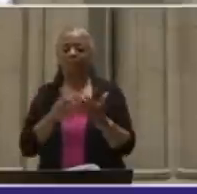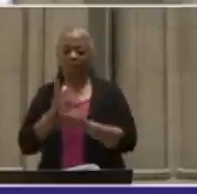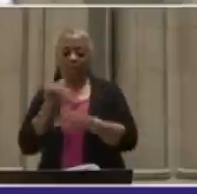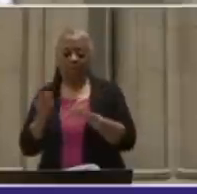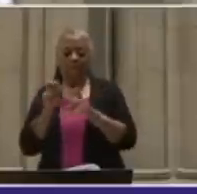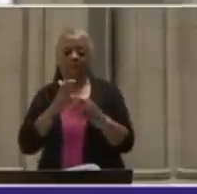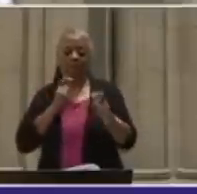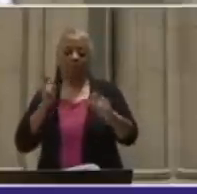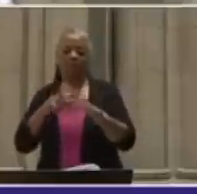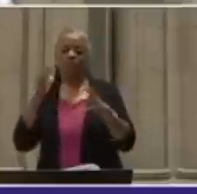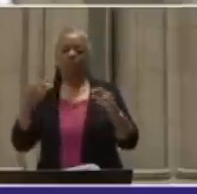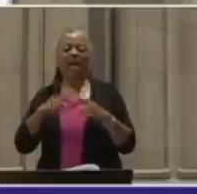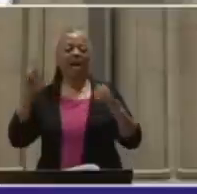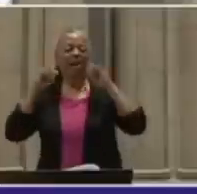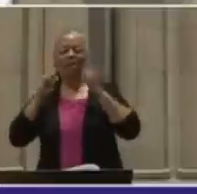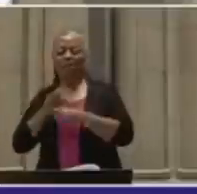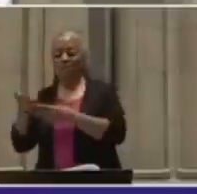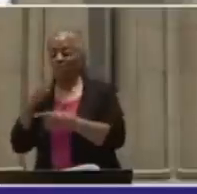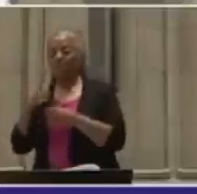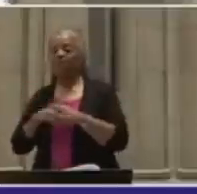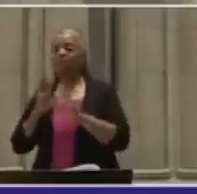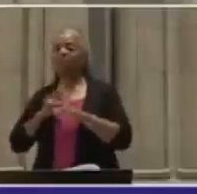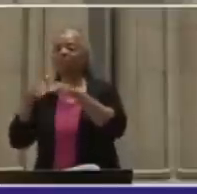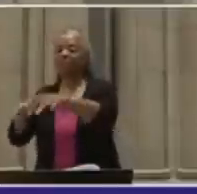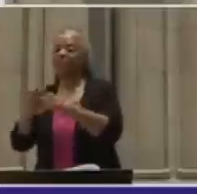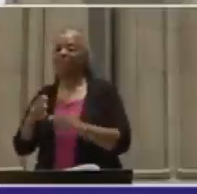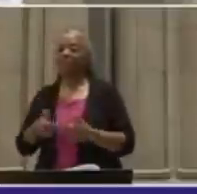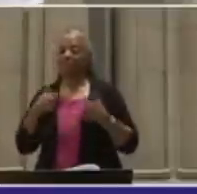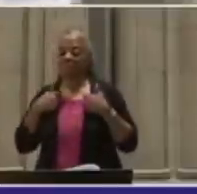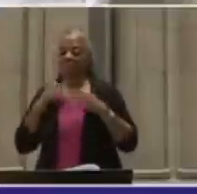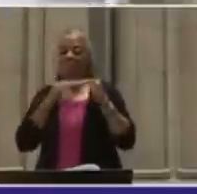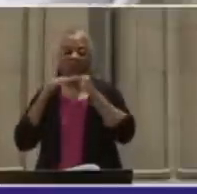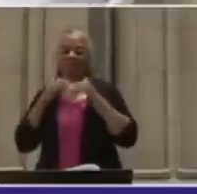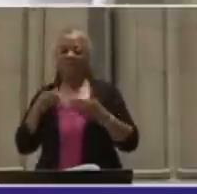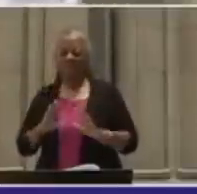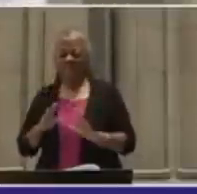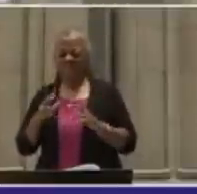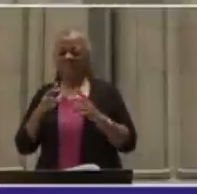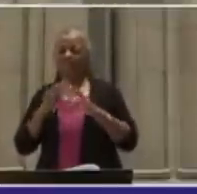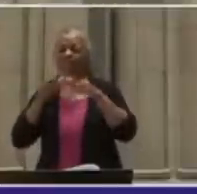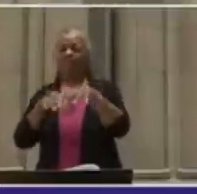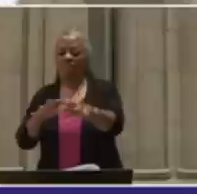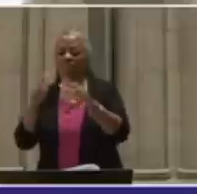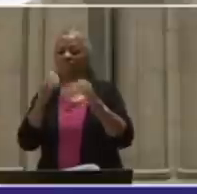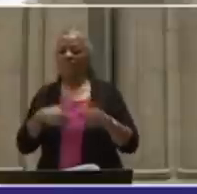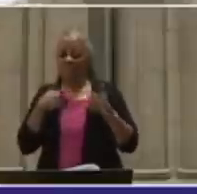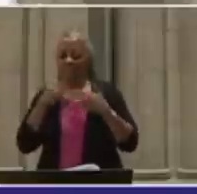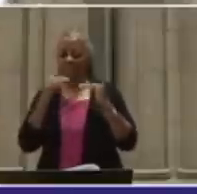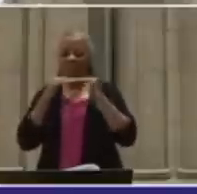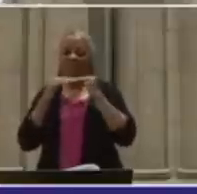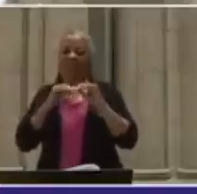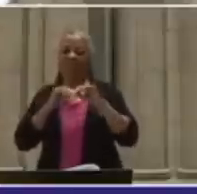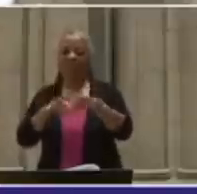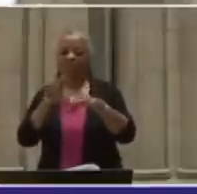a mighty stream. I heard a poet say it like this: streams of living justice, let streams of living justice flow down upon the